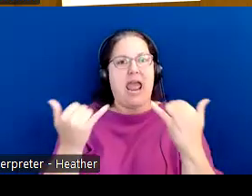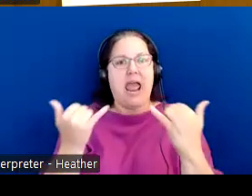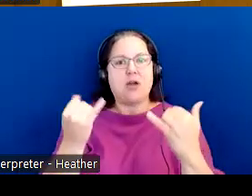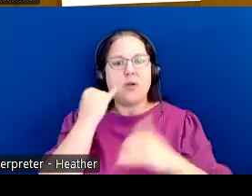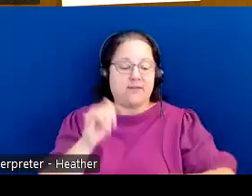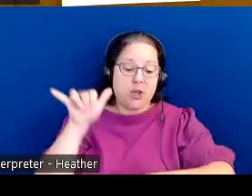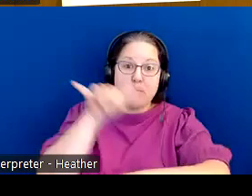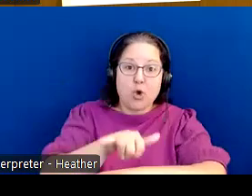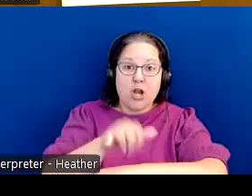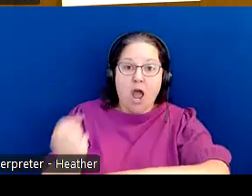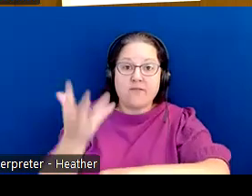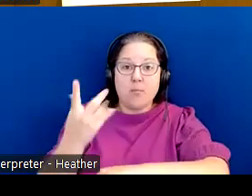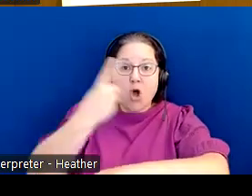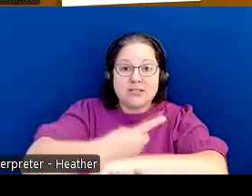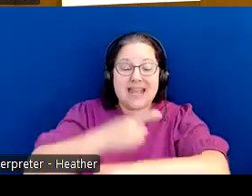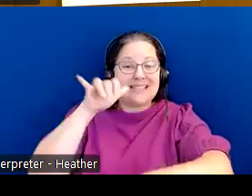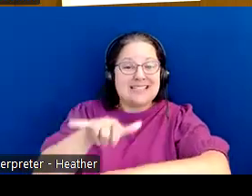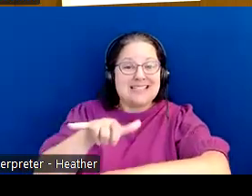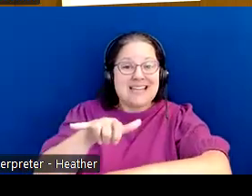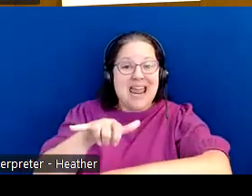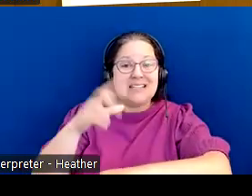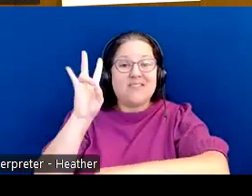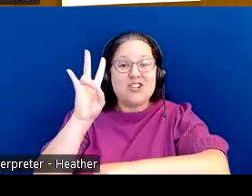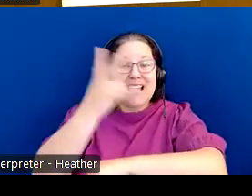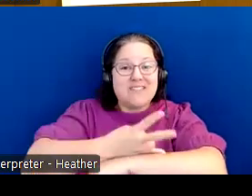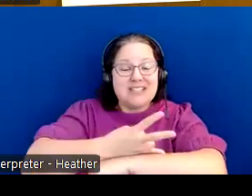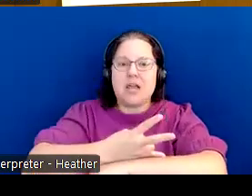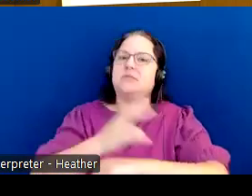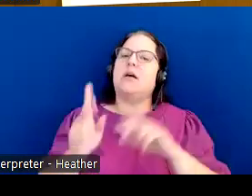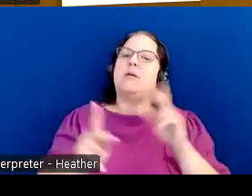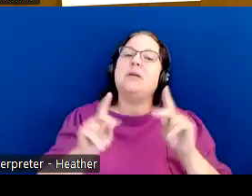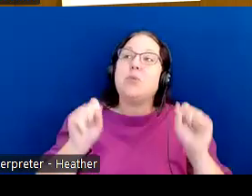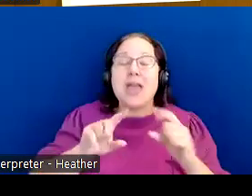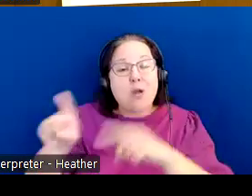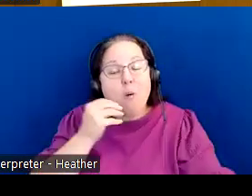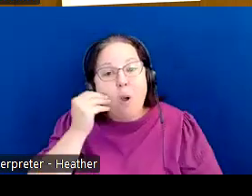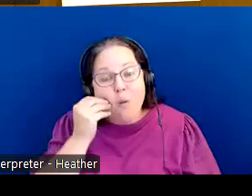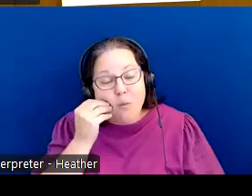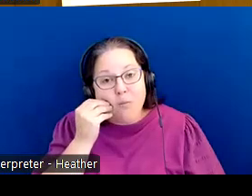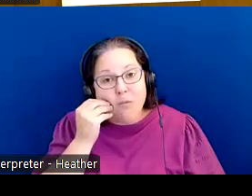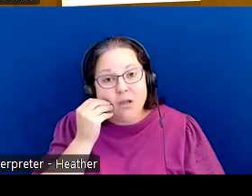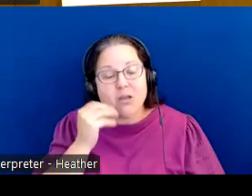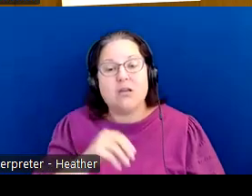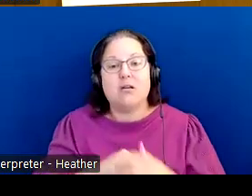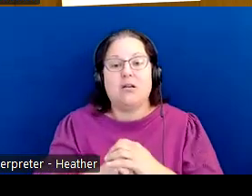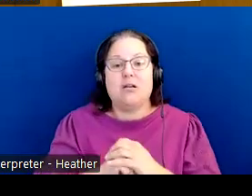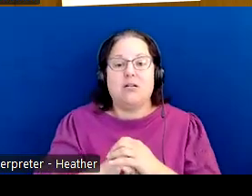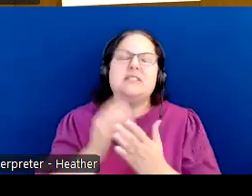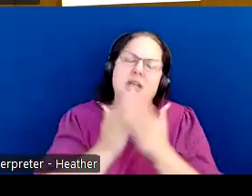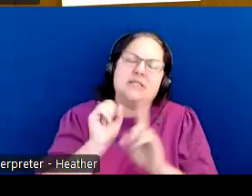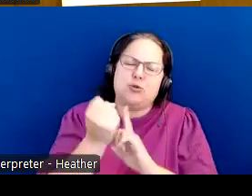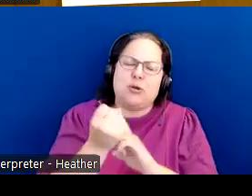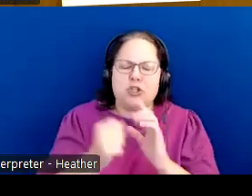on a multi-day dressing that stays on for 7 days, it's going to allow people to go home in some cases, and